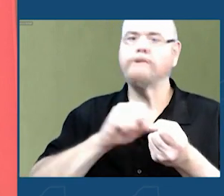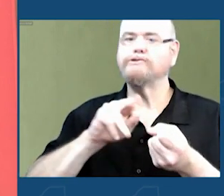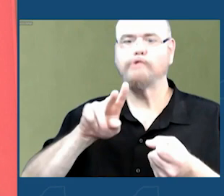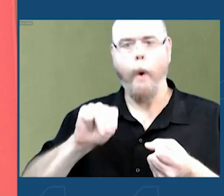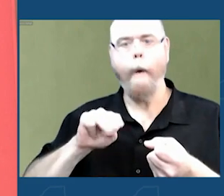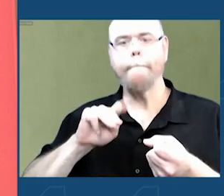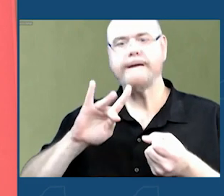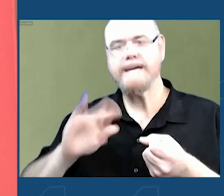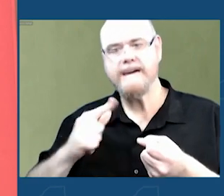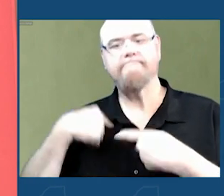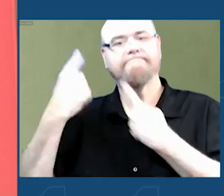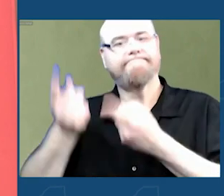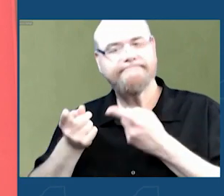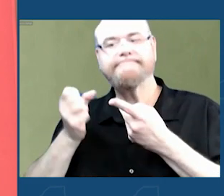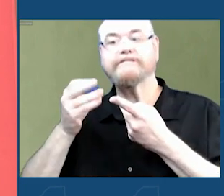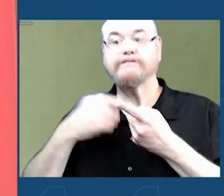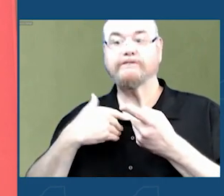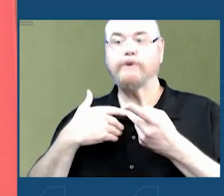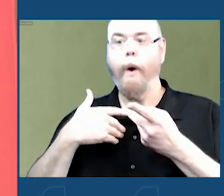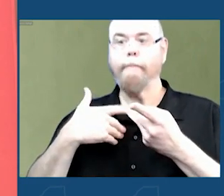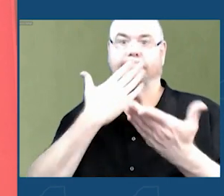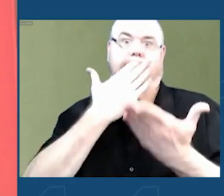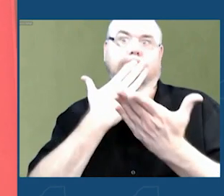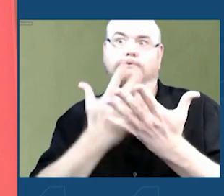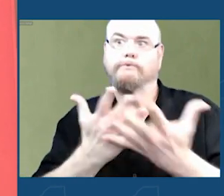So thank you so much.